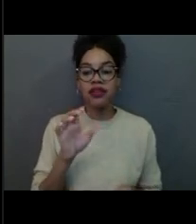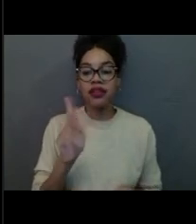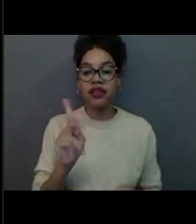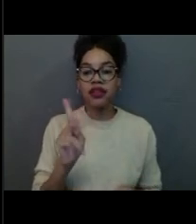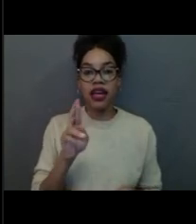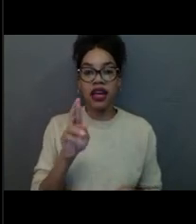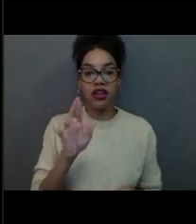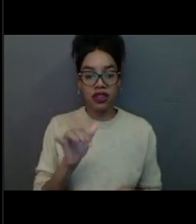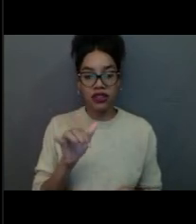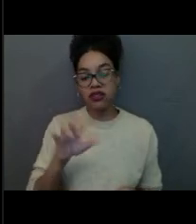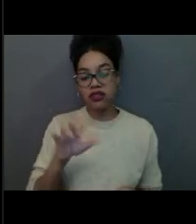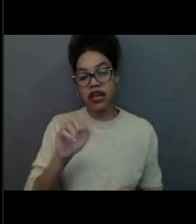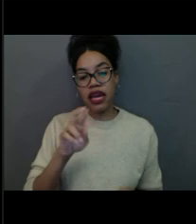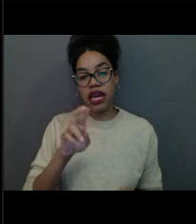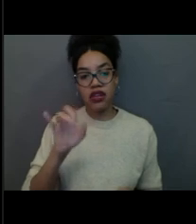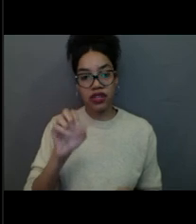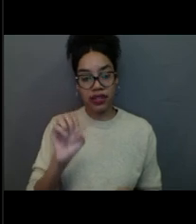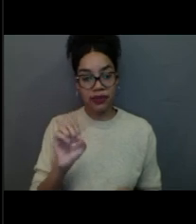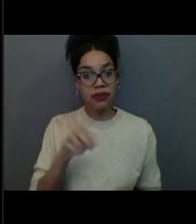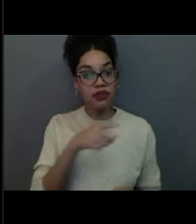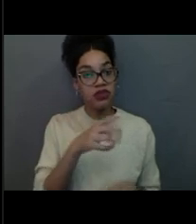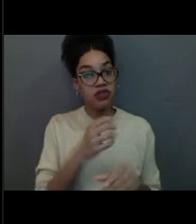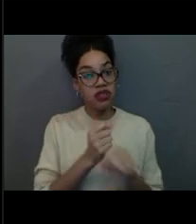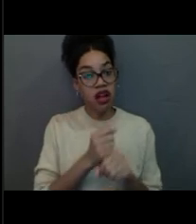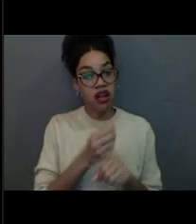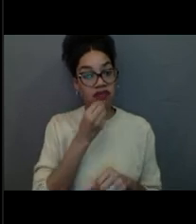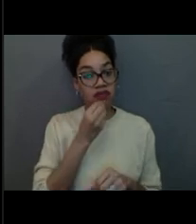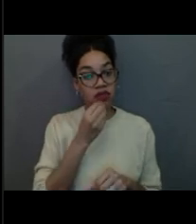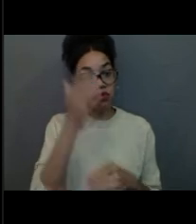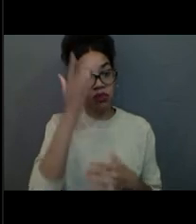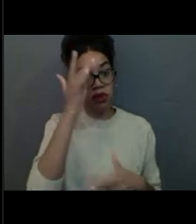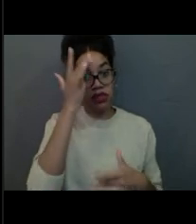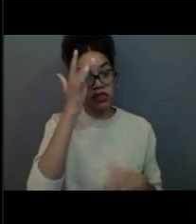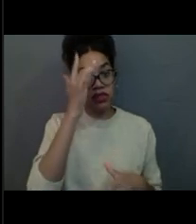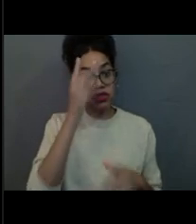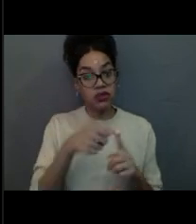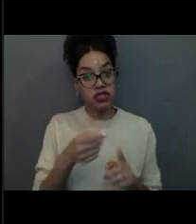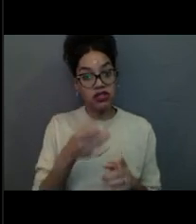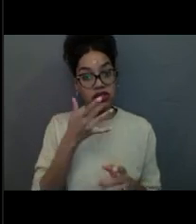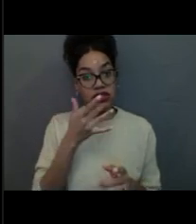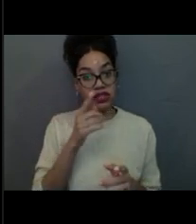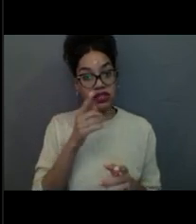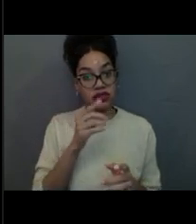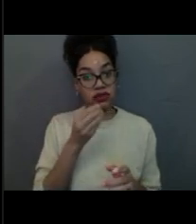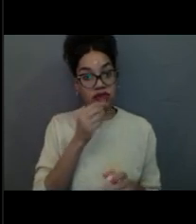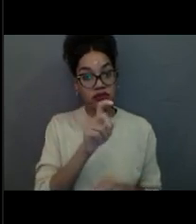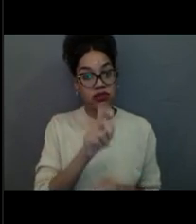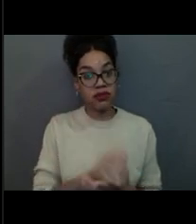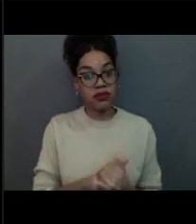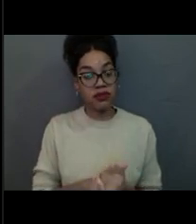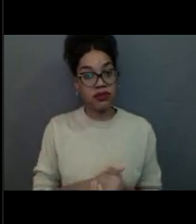ever gotten food poisoning when you've been inspecting and testing the seafood?